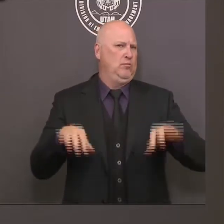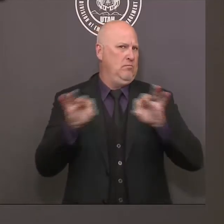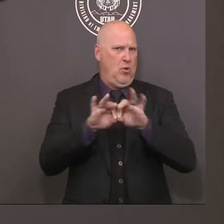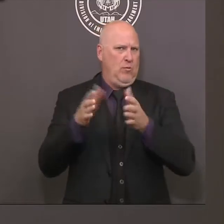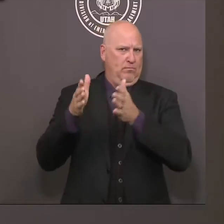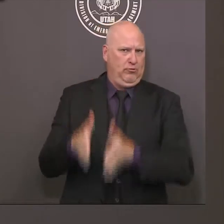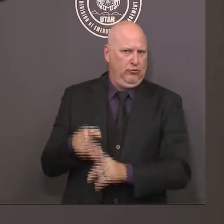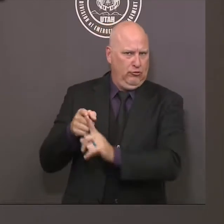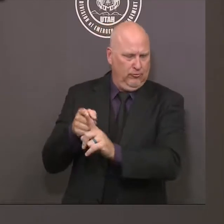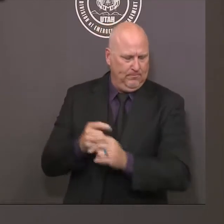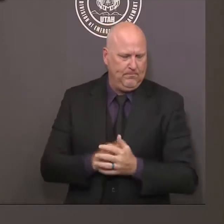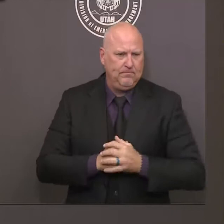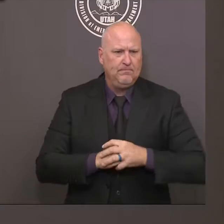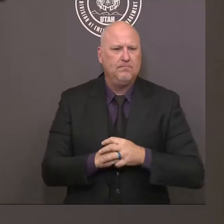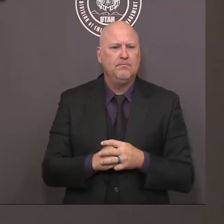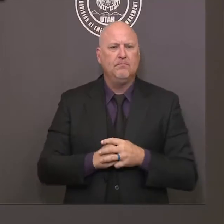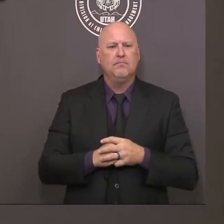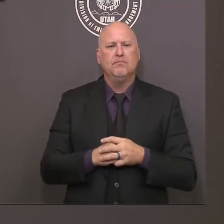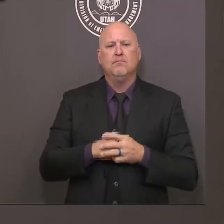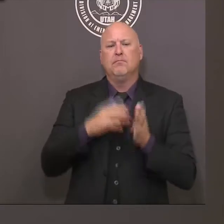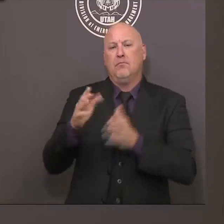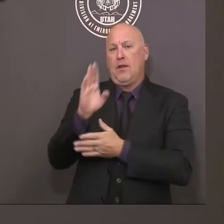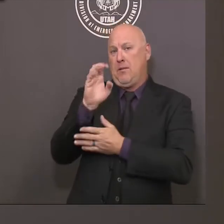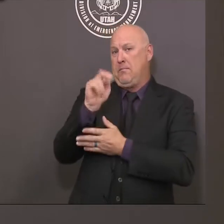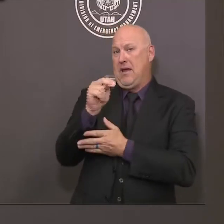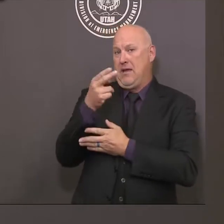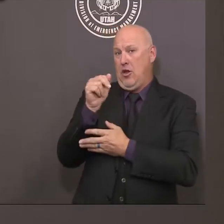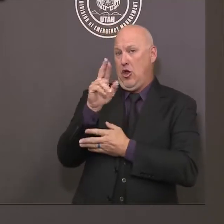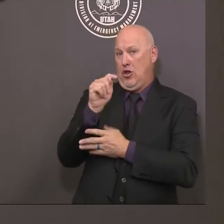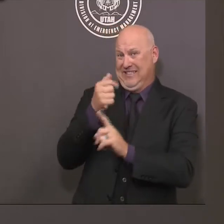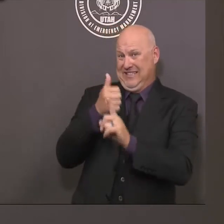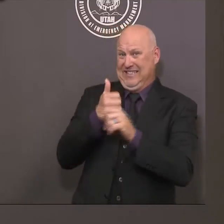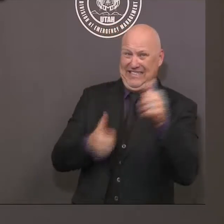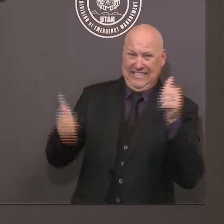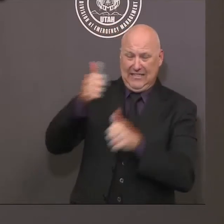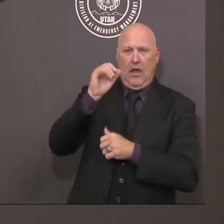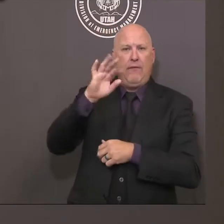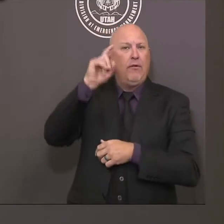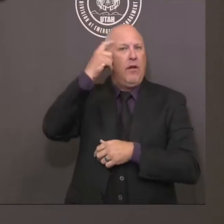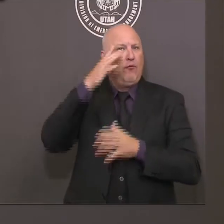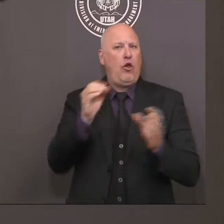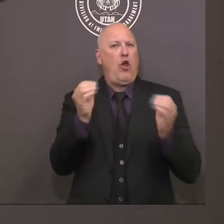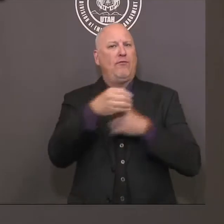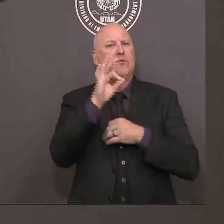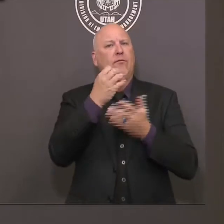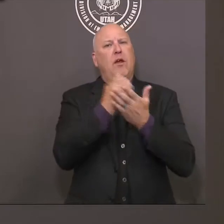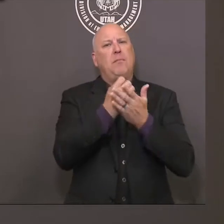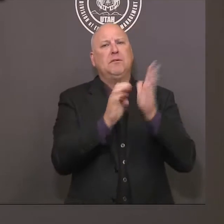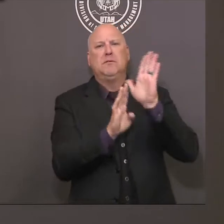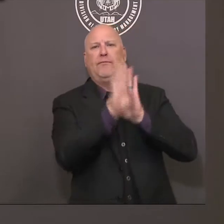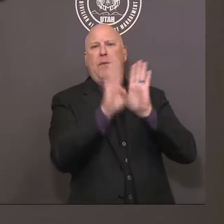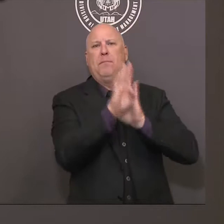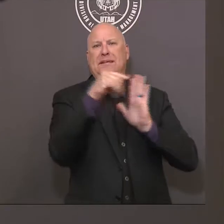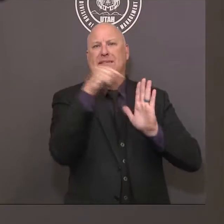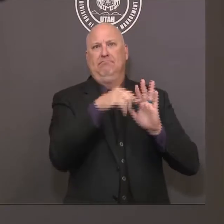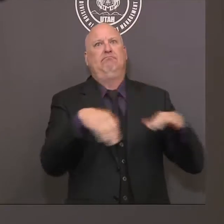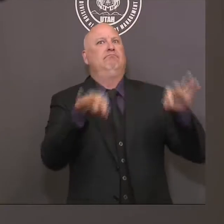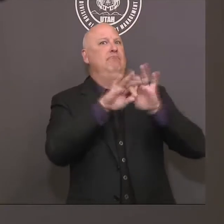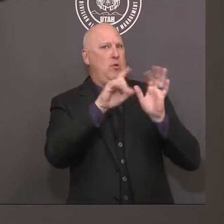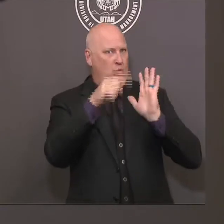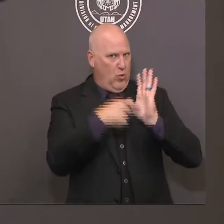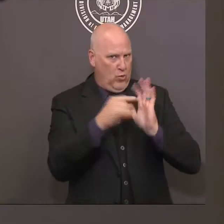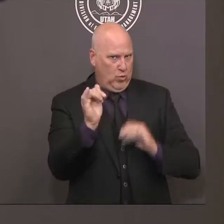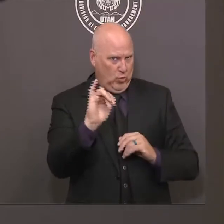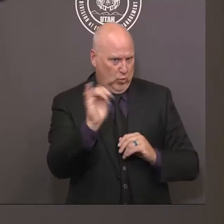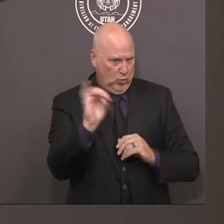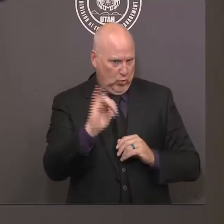Hart, who's the Deputy Director of the Governor's Office of Economic Development, who's also helped in putting this volume together. I know that also Chris